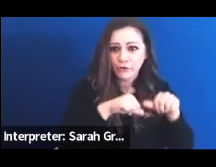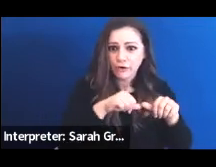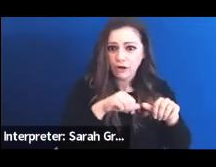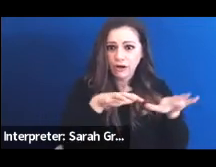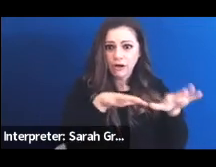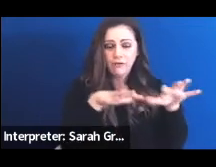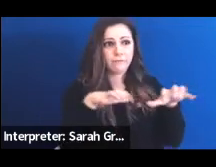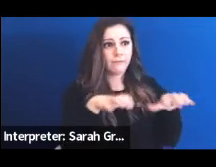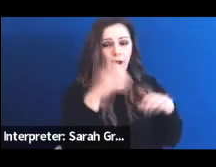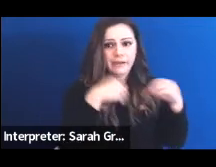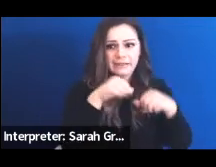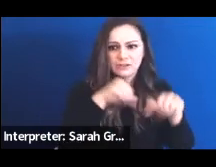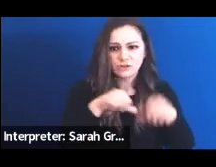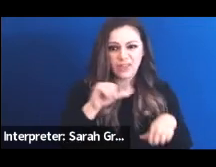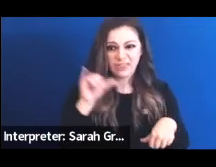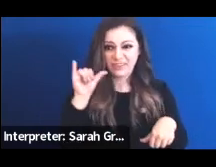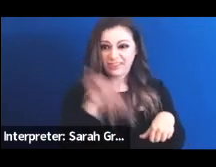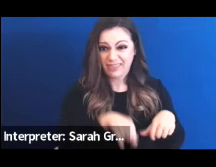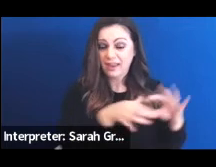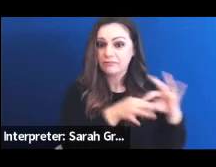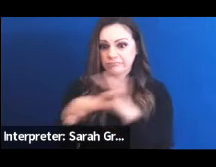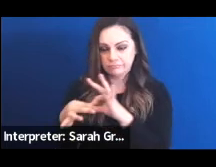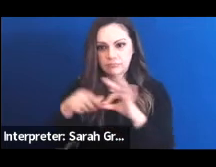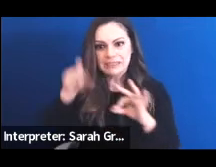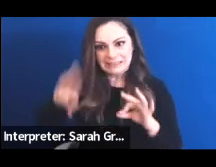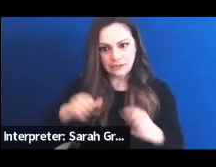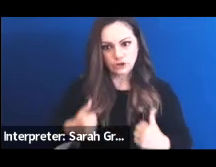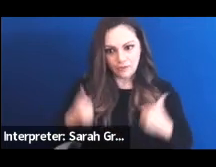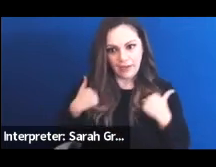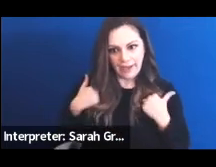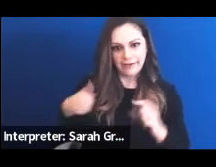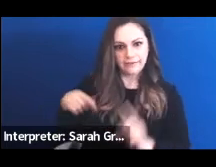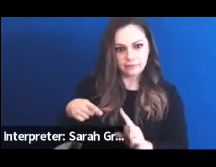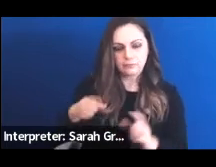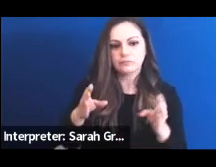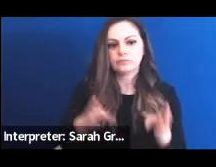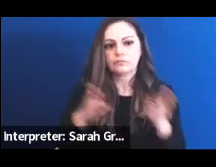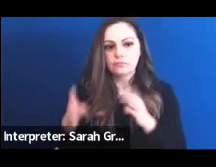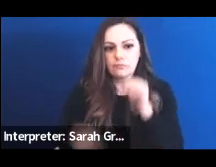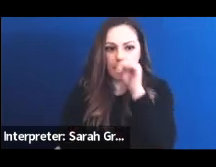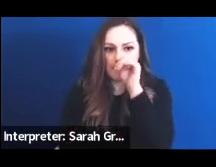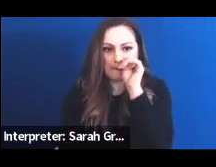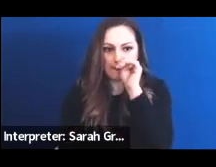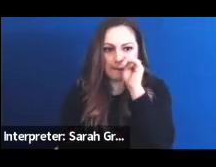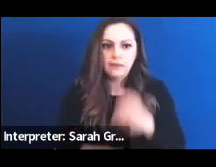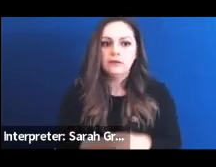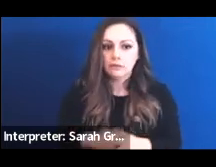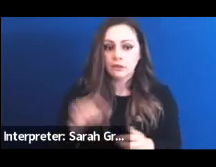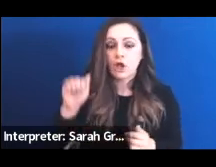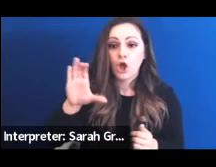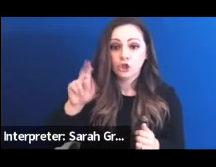or chronic conditions, acute, think in terms of flu. Rapid onset, short course may be severe.